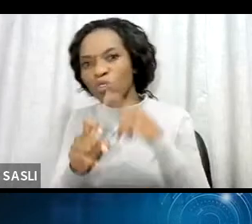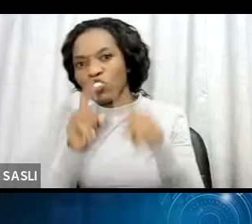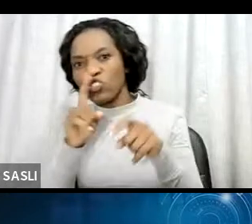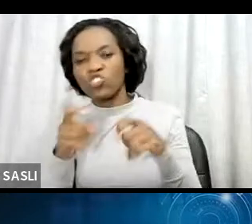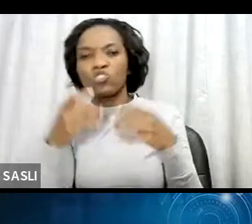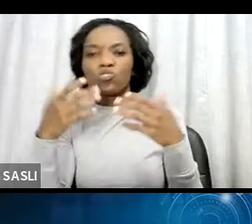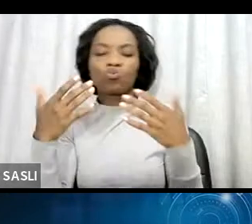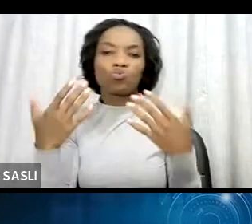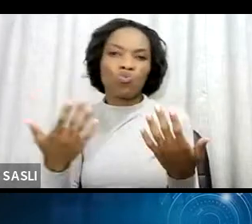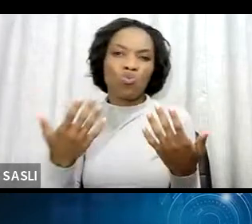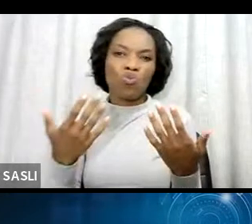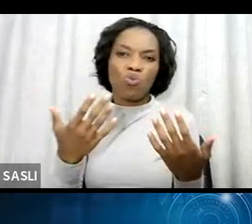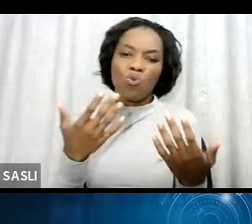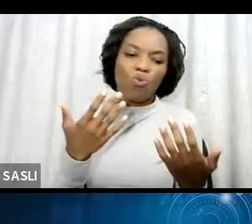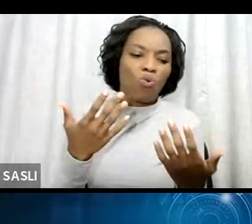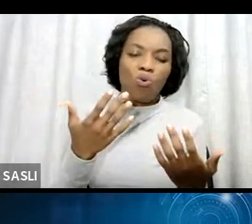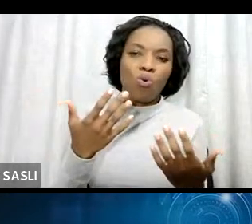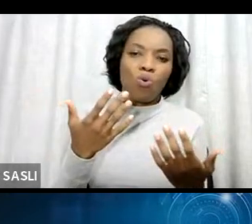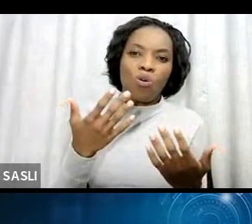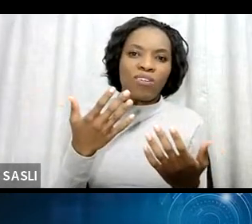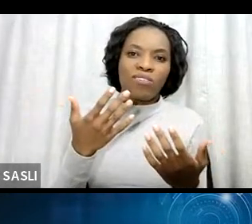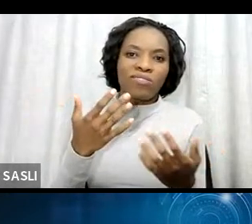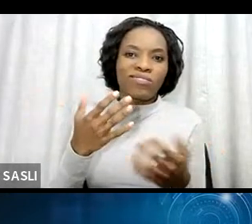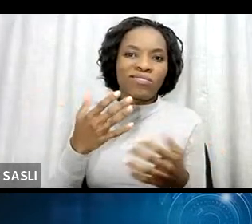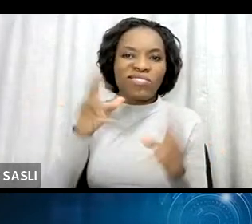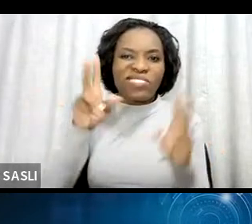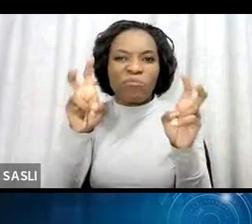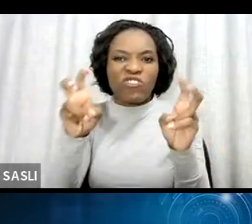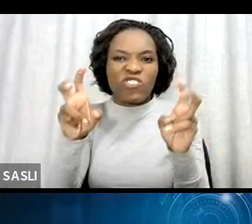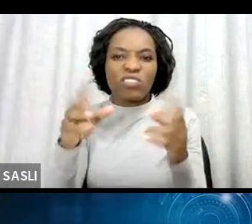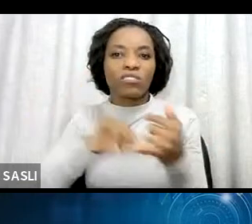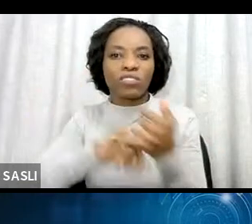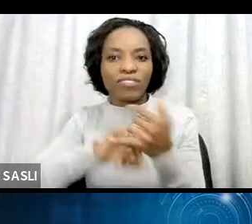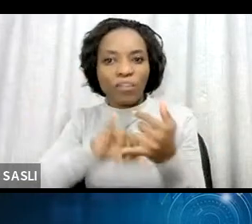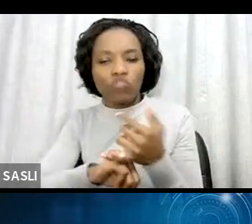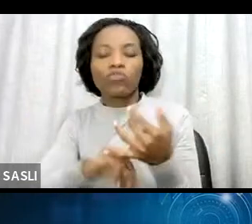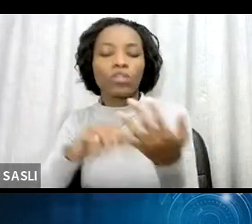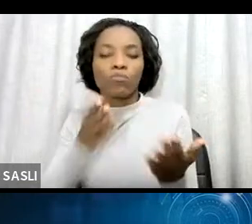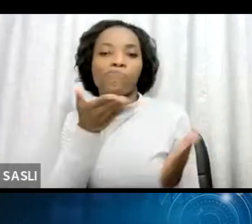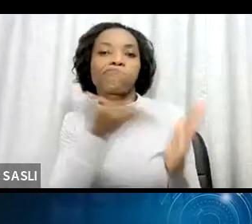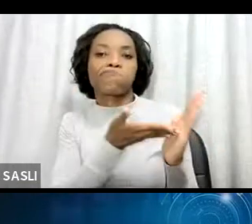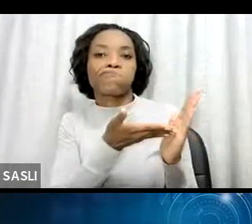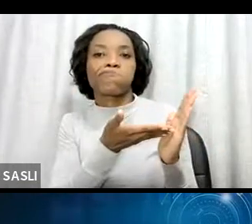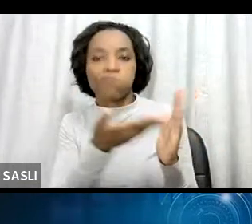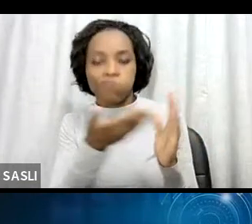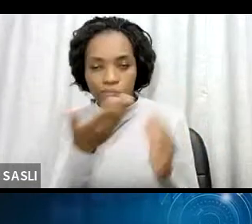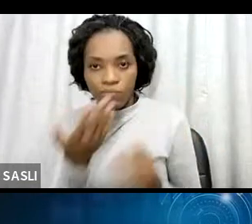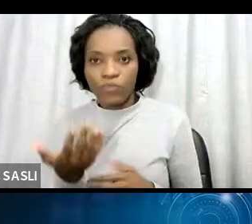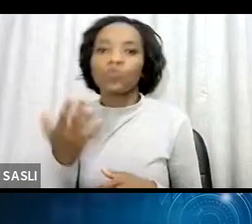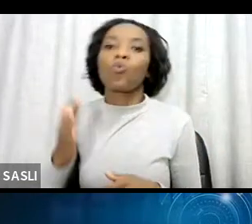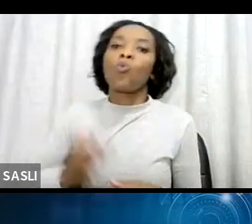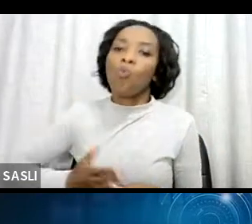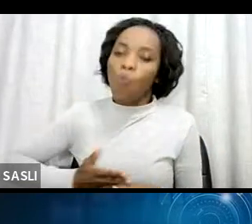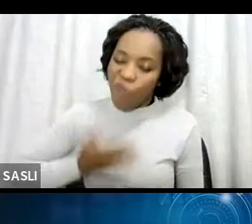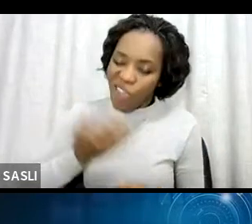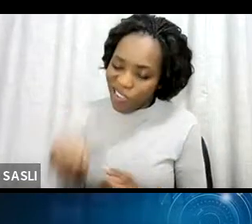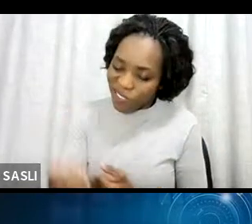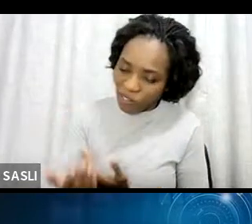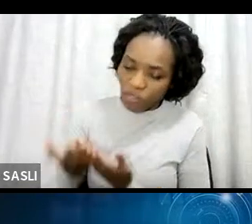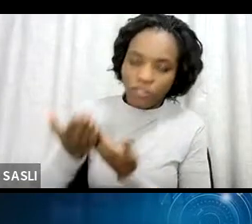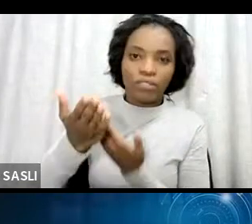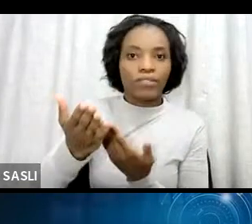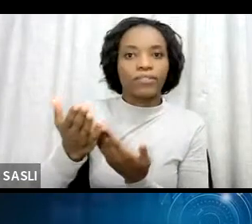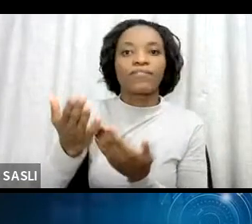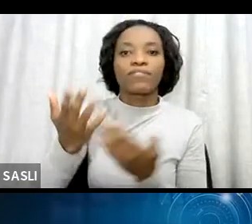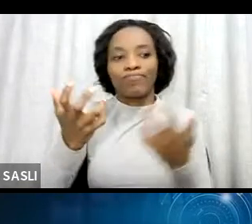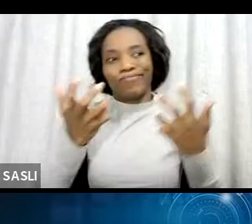they are out there. And would love to engage more with you so that we can provide you with the necessary service that befits your needs.